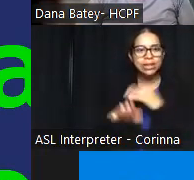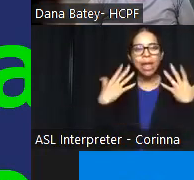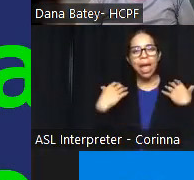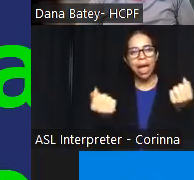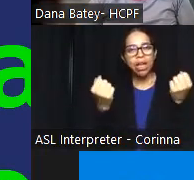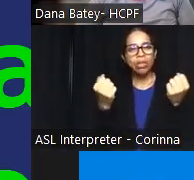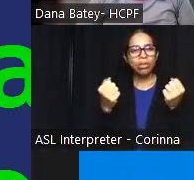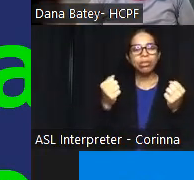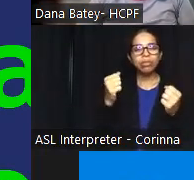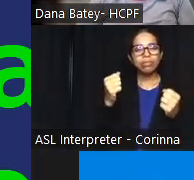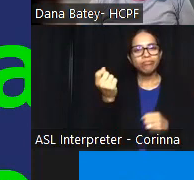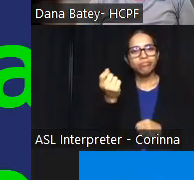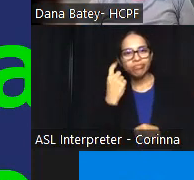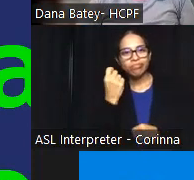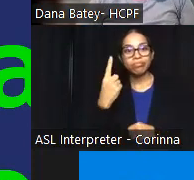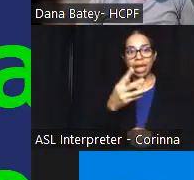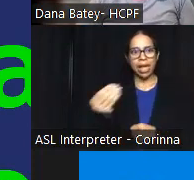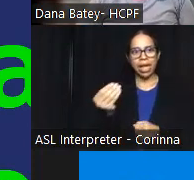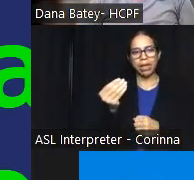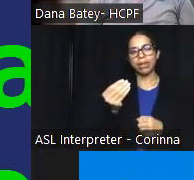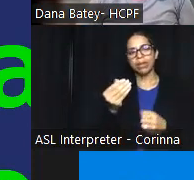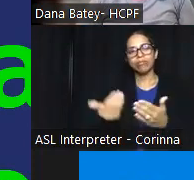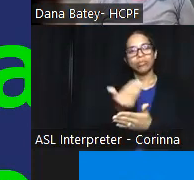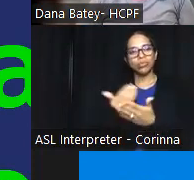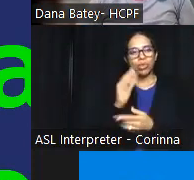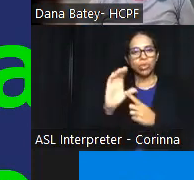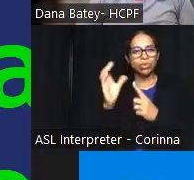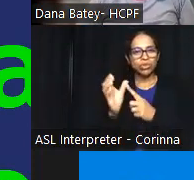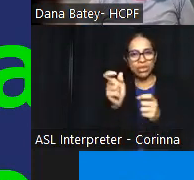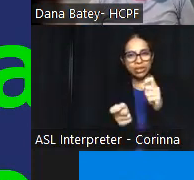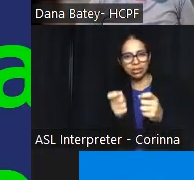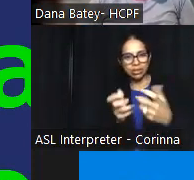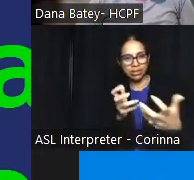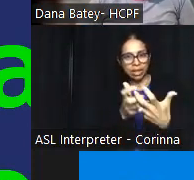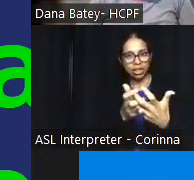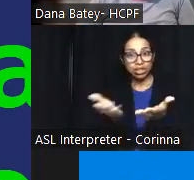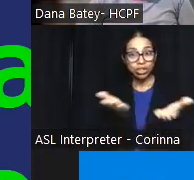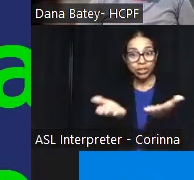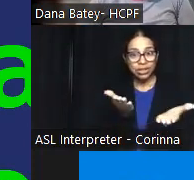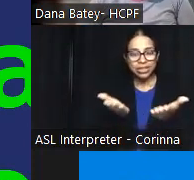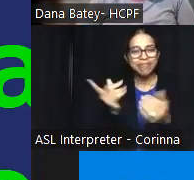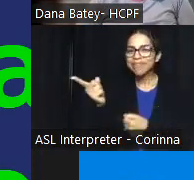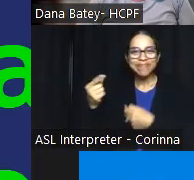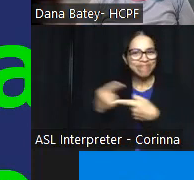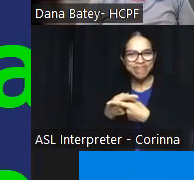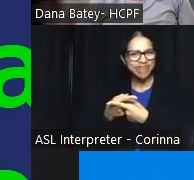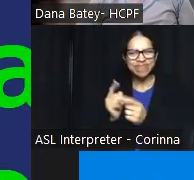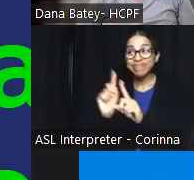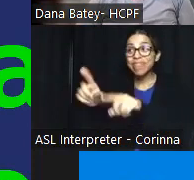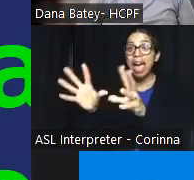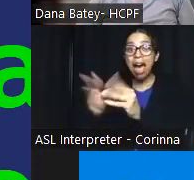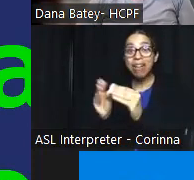of culturally tailored services. She had a conflict. She's attending a conference. She was going to try and